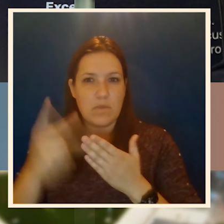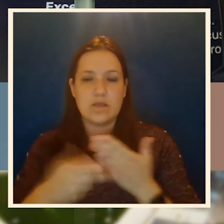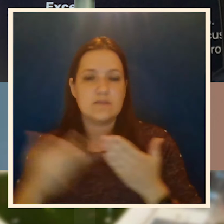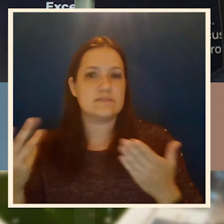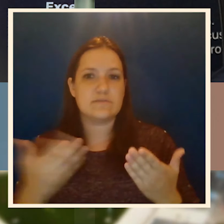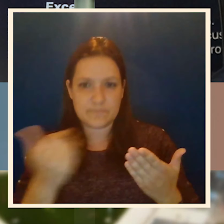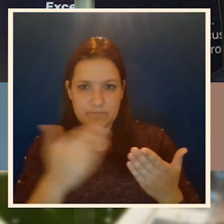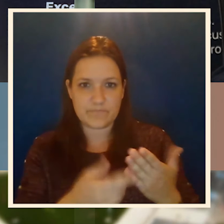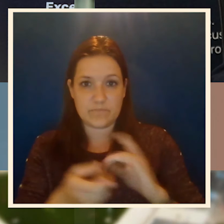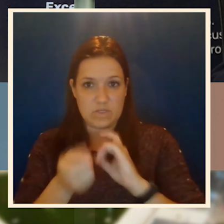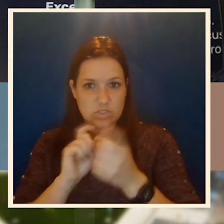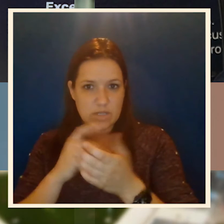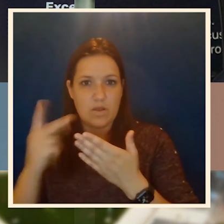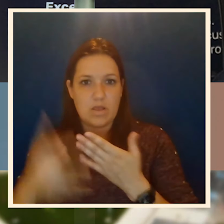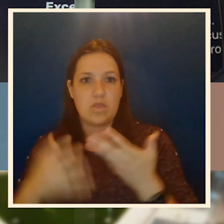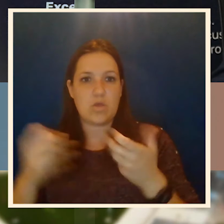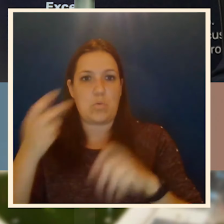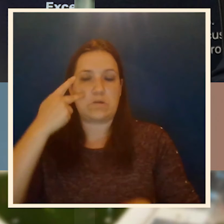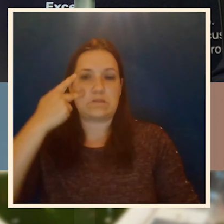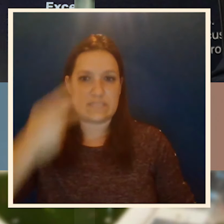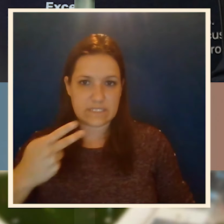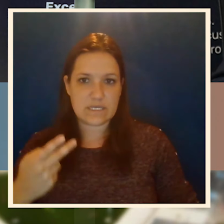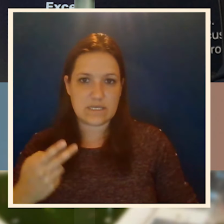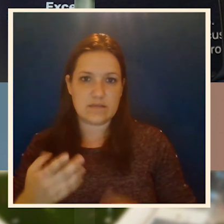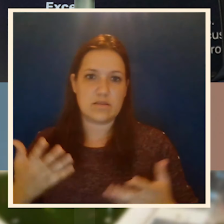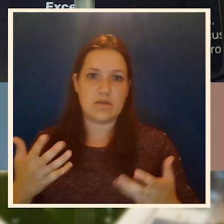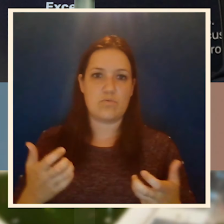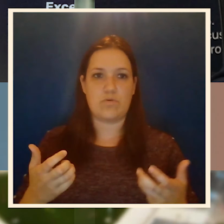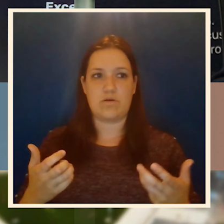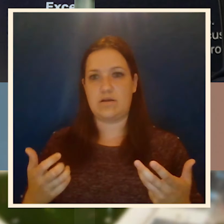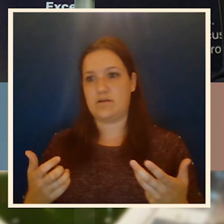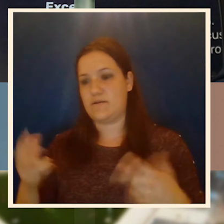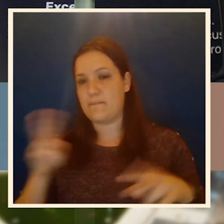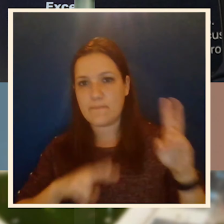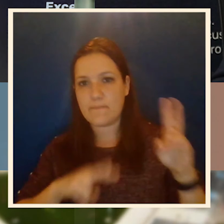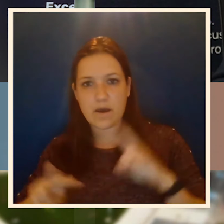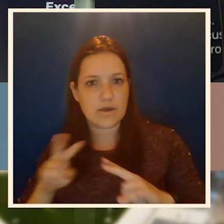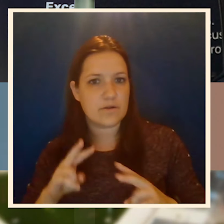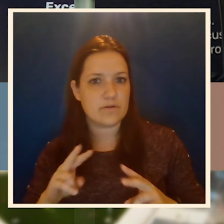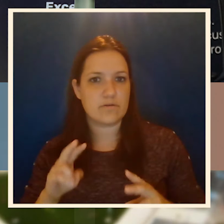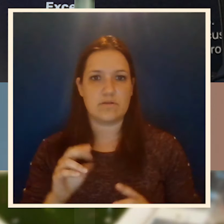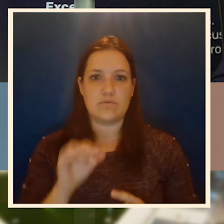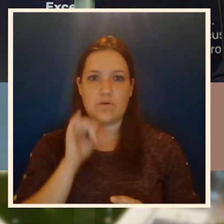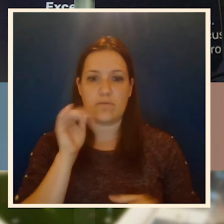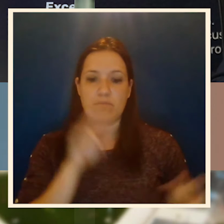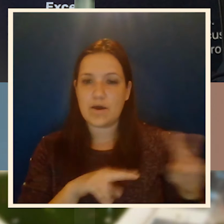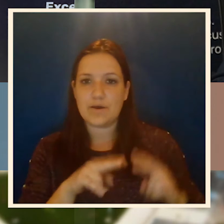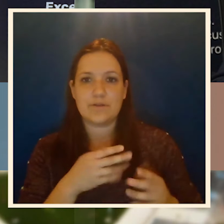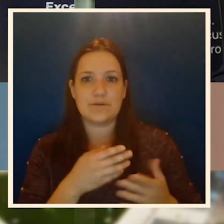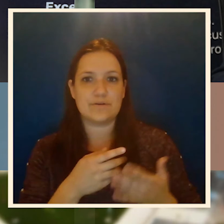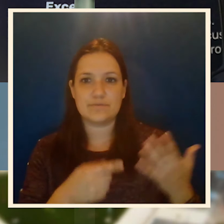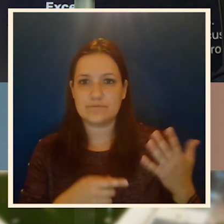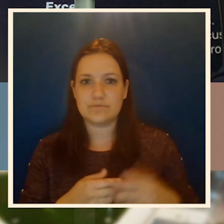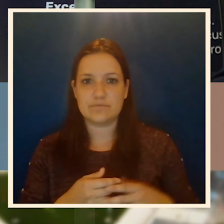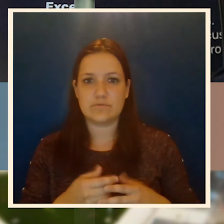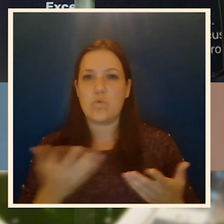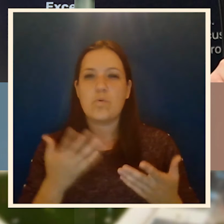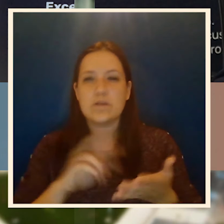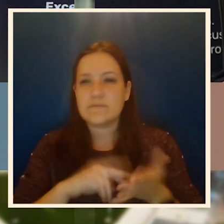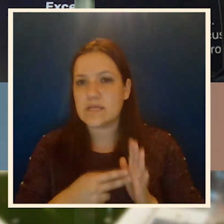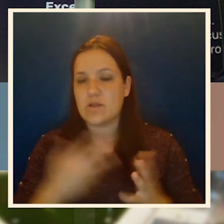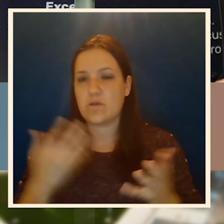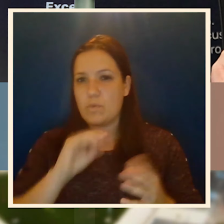we revised a policy, they wanted to see that. They wanted, you know, monitoring. It couldn't just be we will monitor, you know, to what